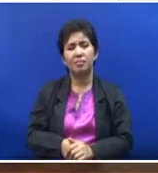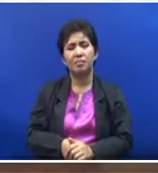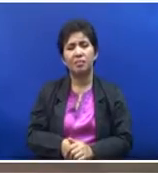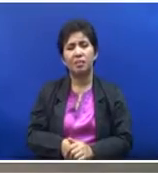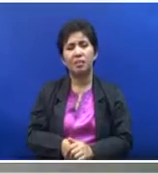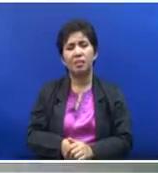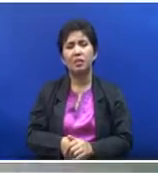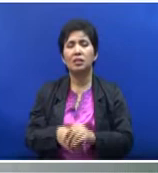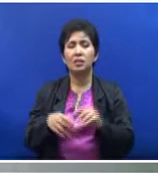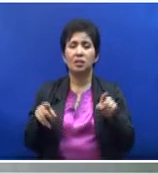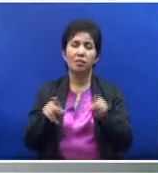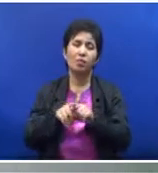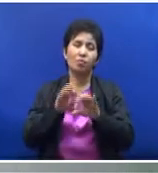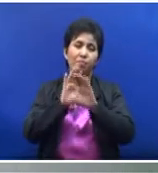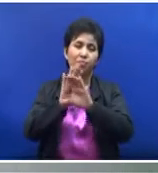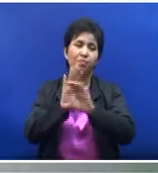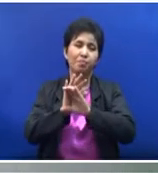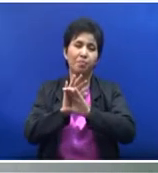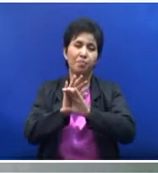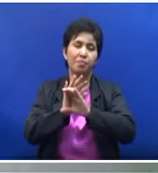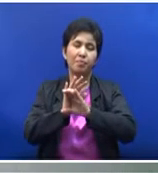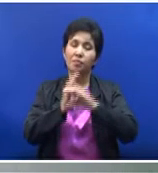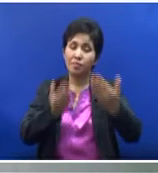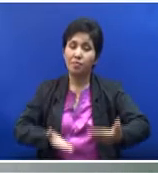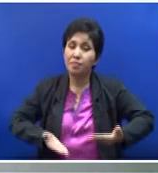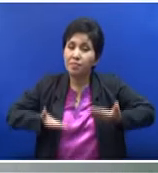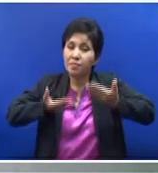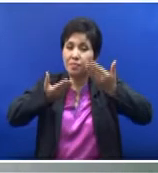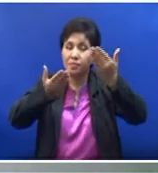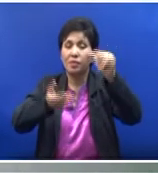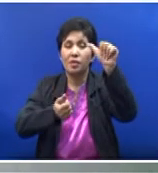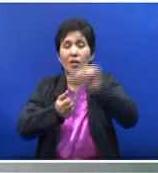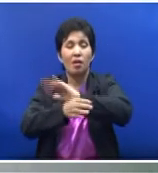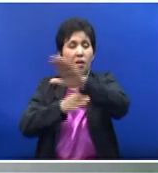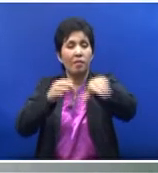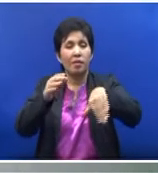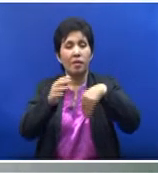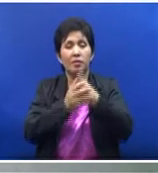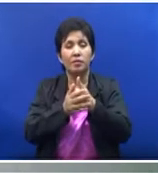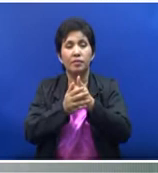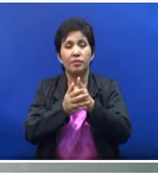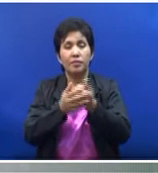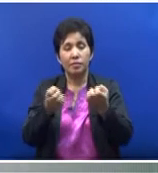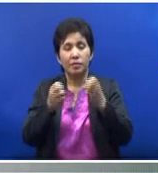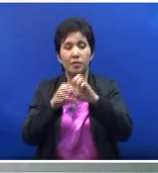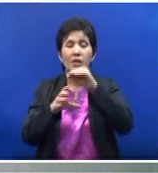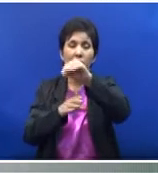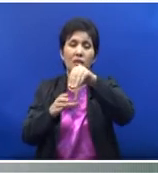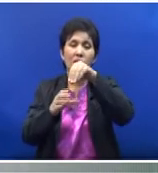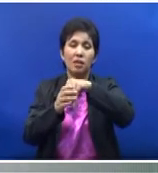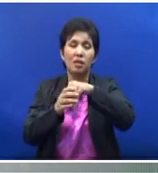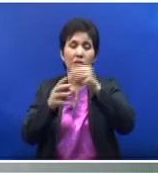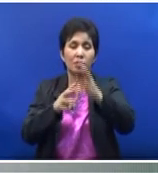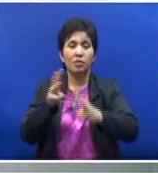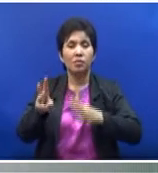Smith and Perry, okay, for example, they suggested that everything that was ever invented in this world could